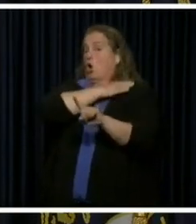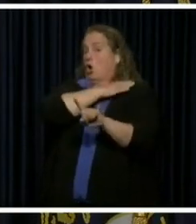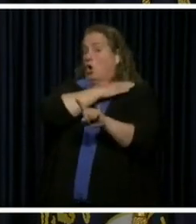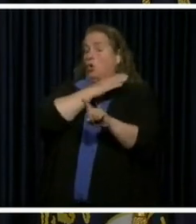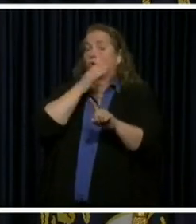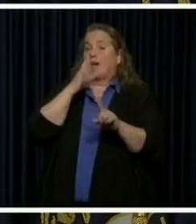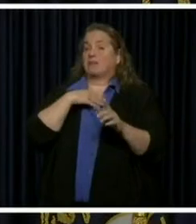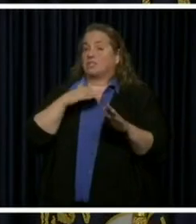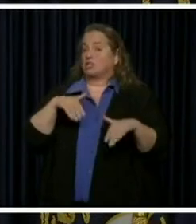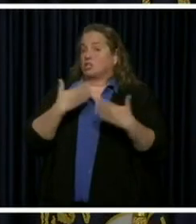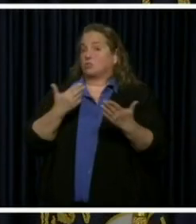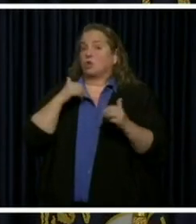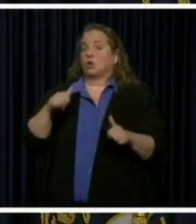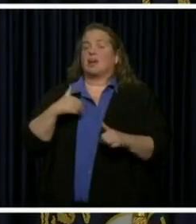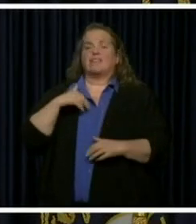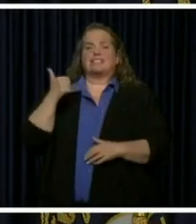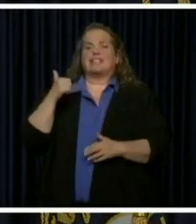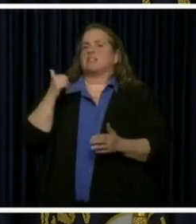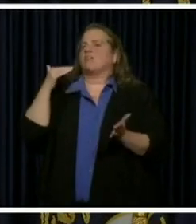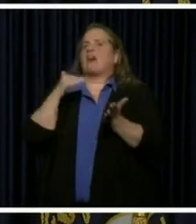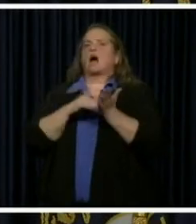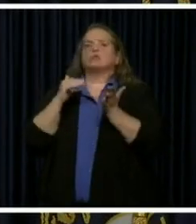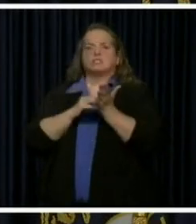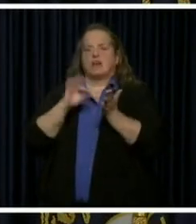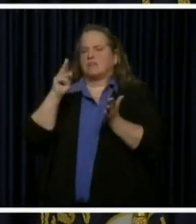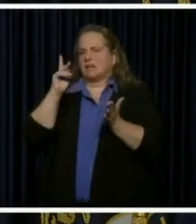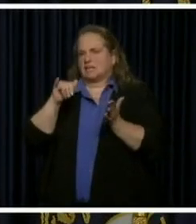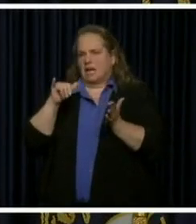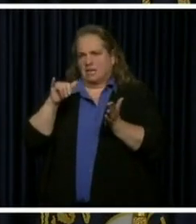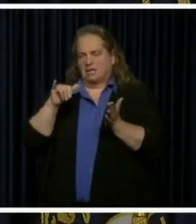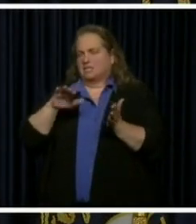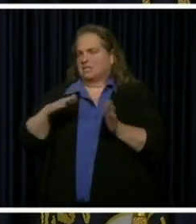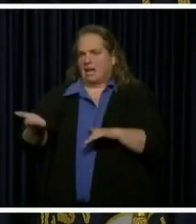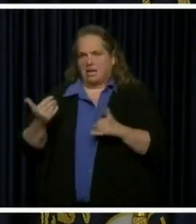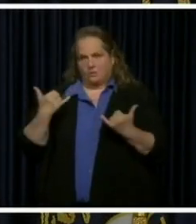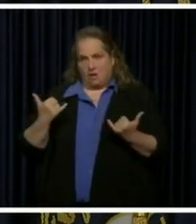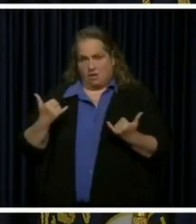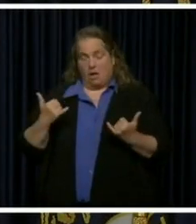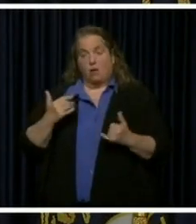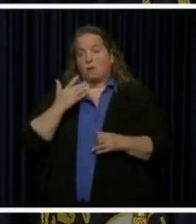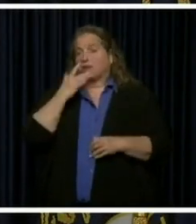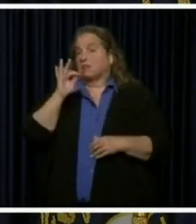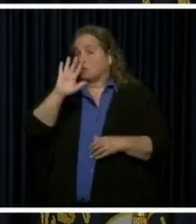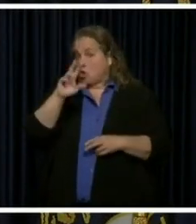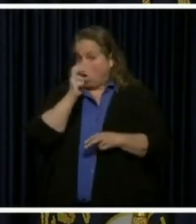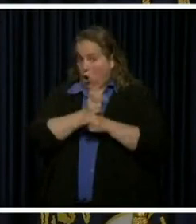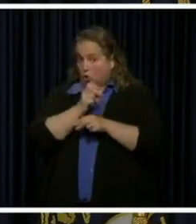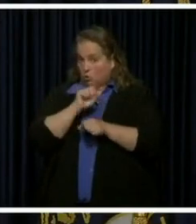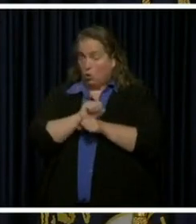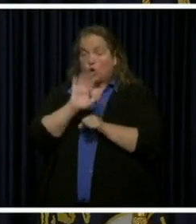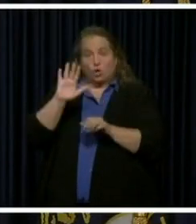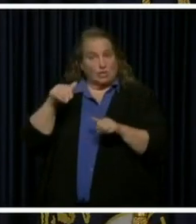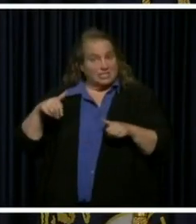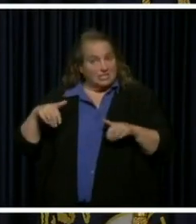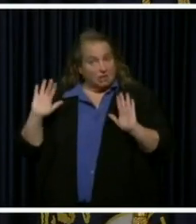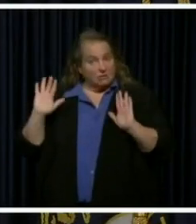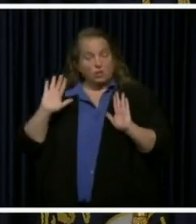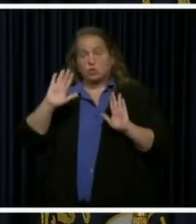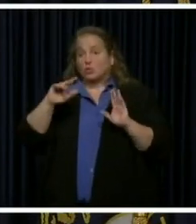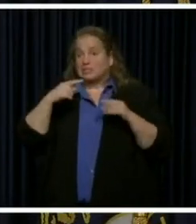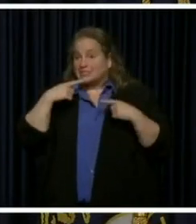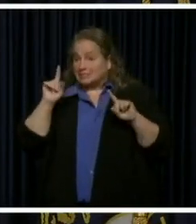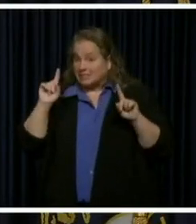would have suggested we could have had tens of thousands of Kentuckians dying right now. And because of your hard work, because of your sacrifice and your